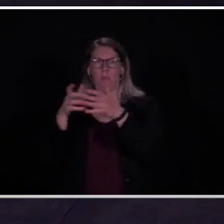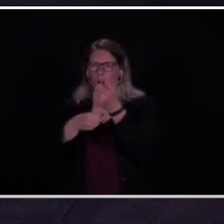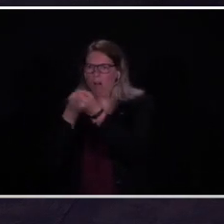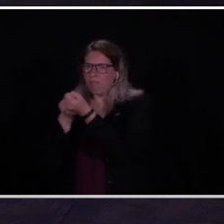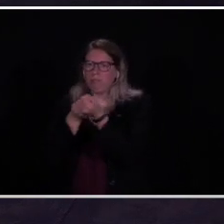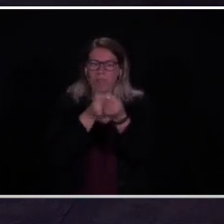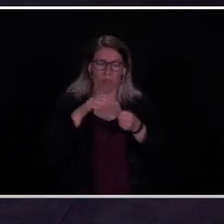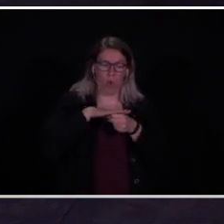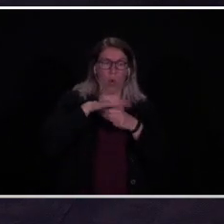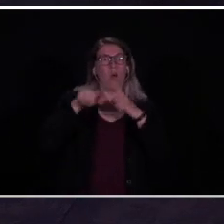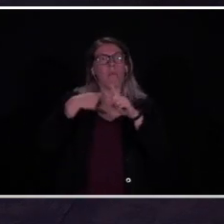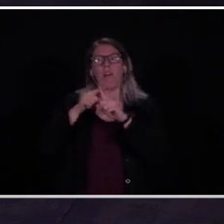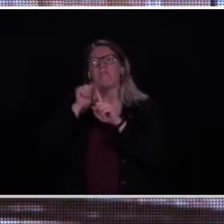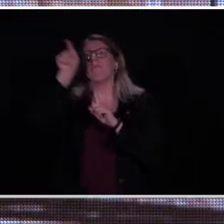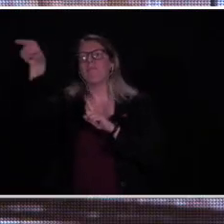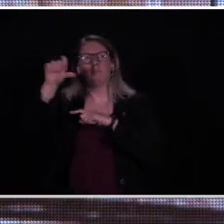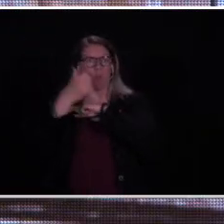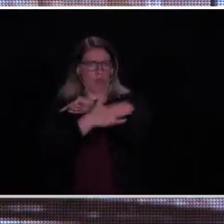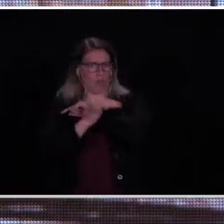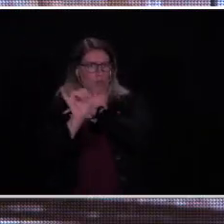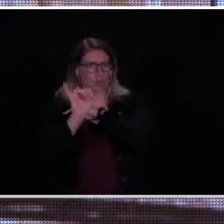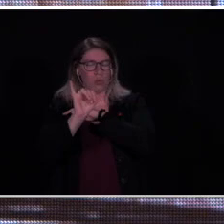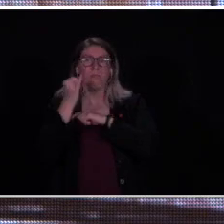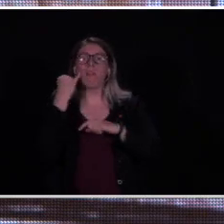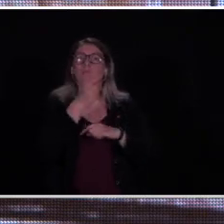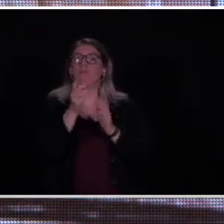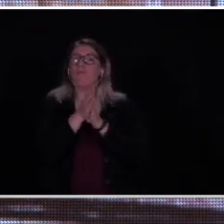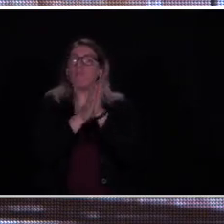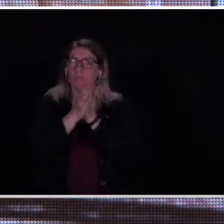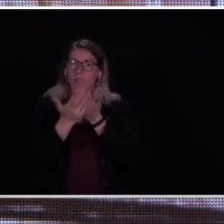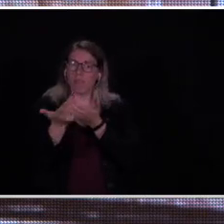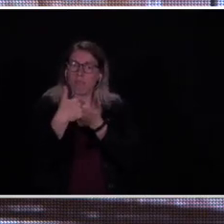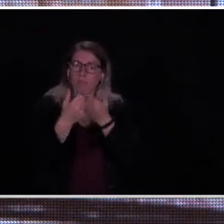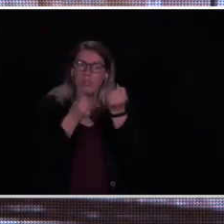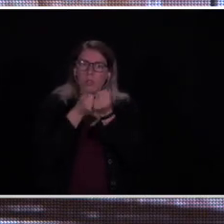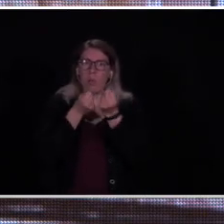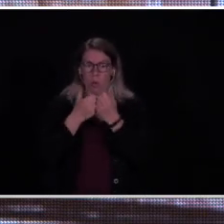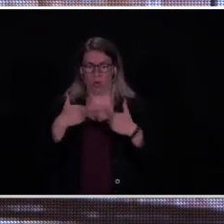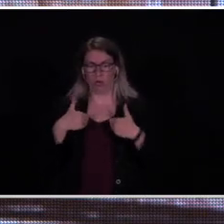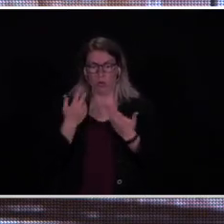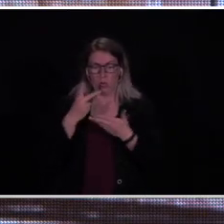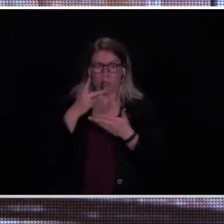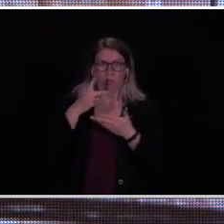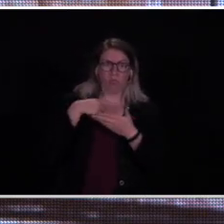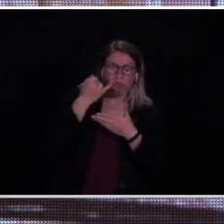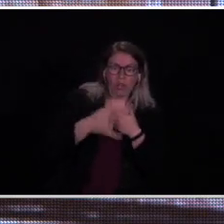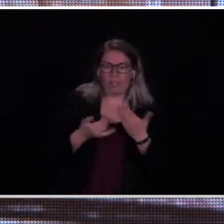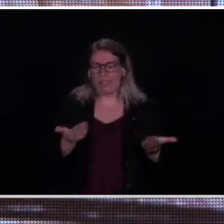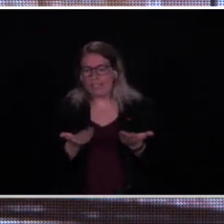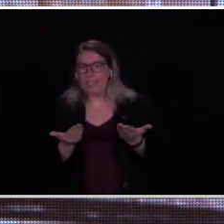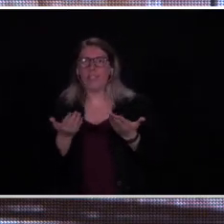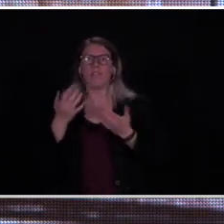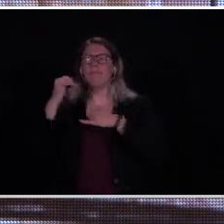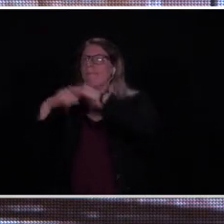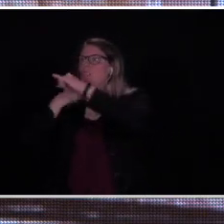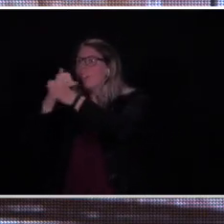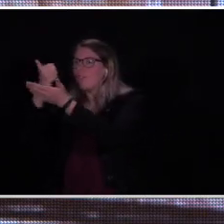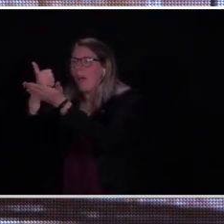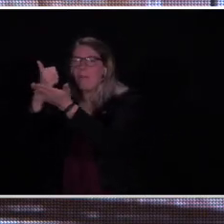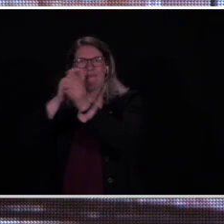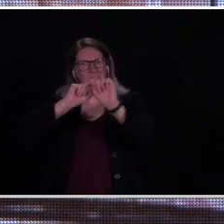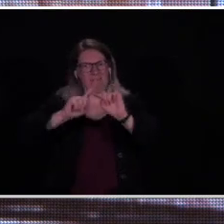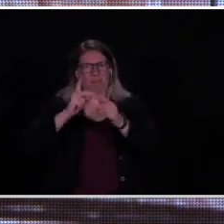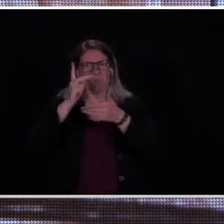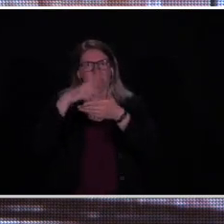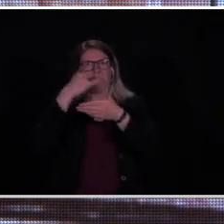both locally and abroad. And if you'd like to help Rotary support local youth projects, nonprofit organizations, and international relief